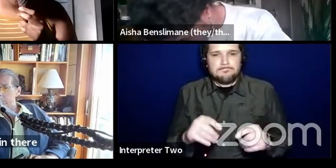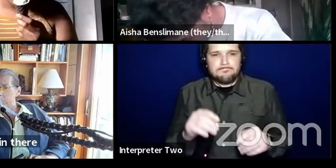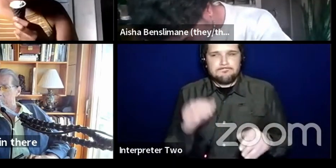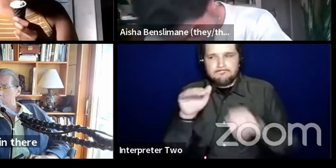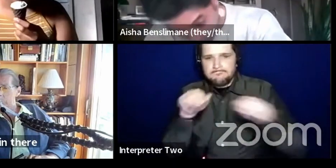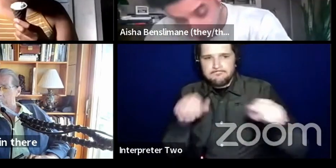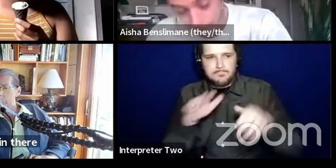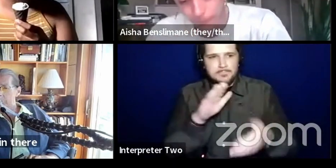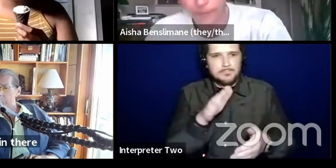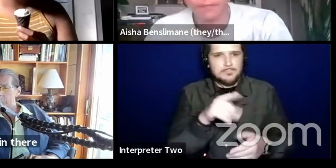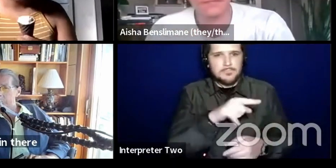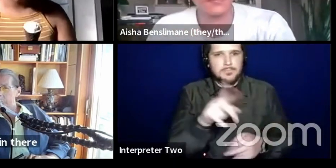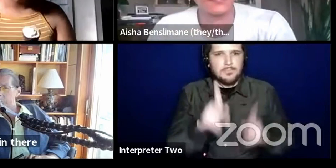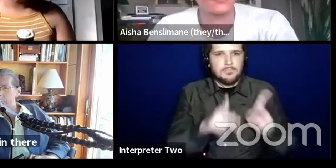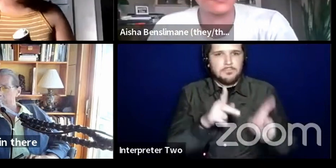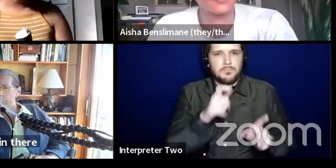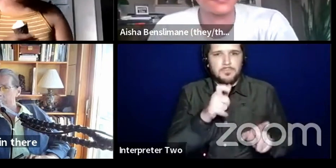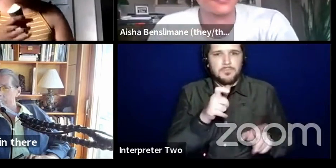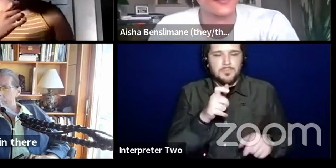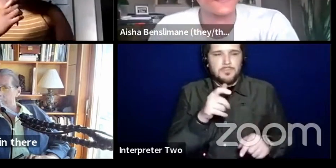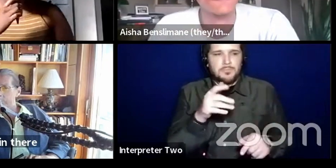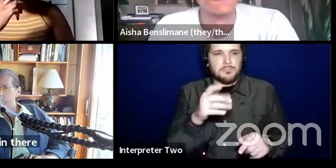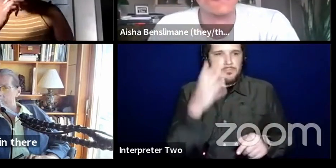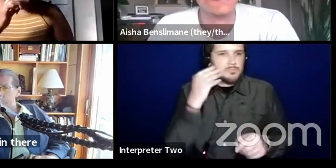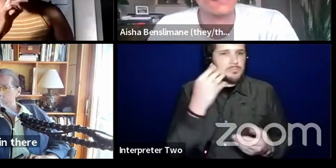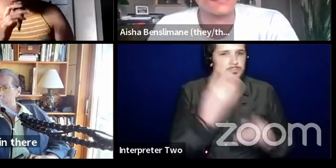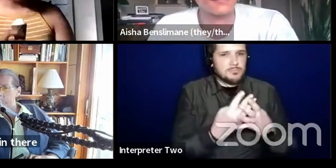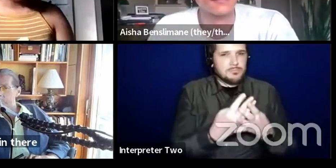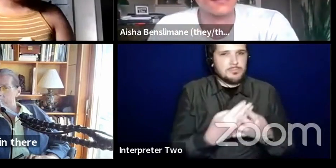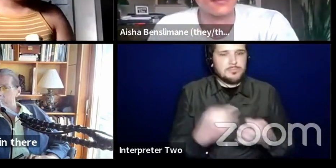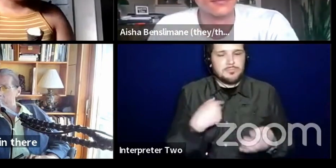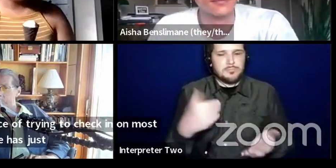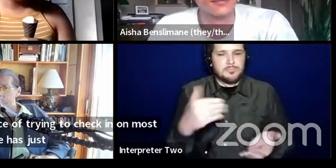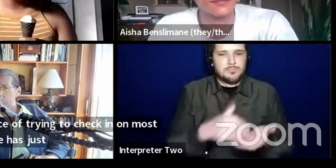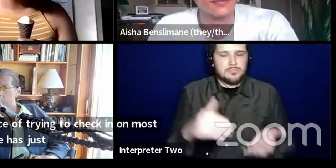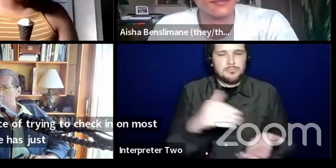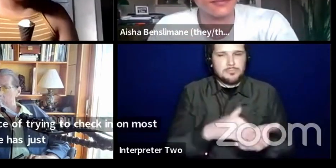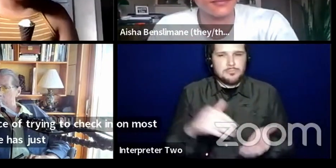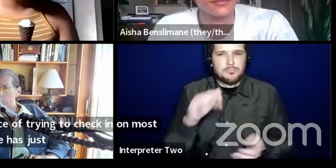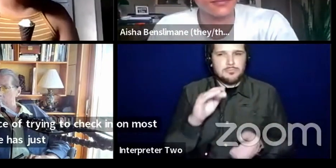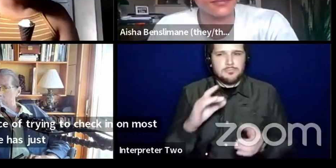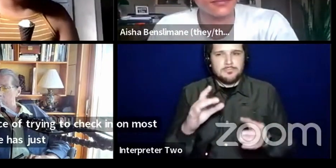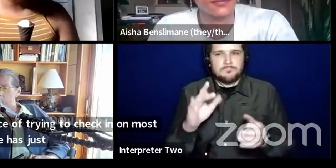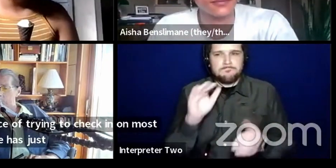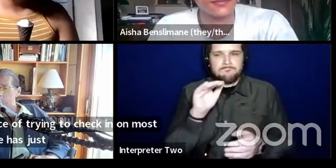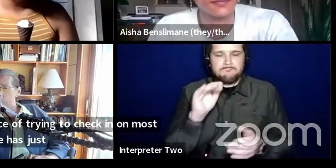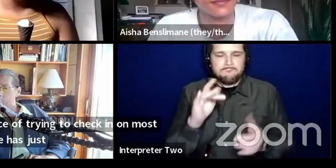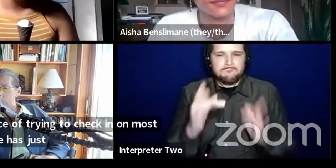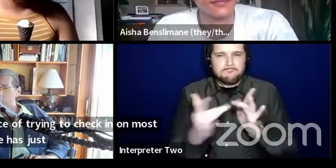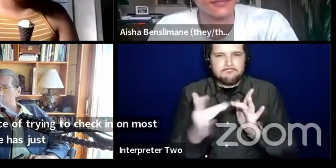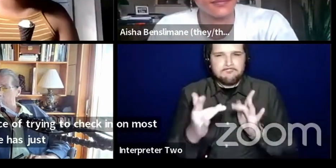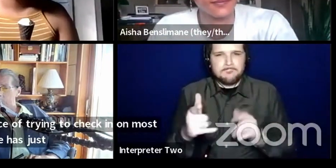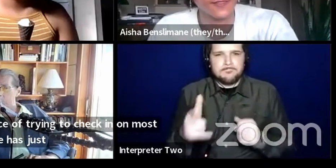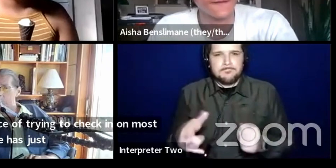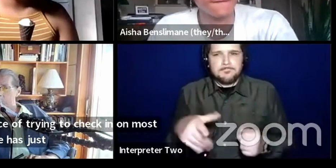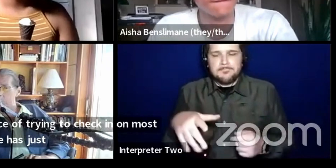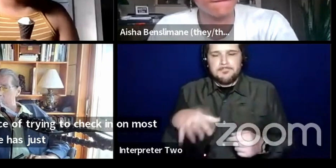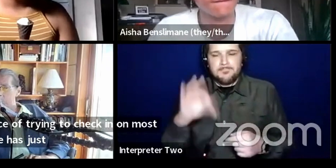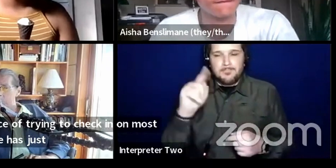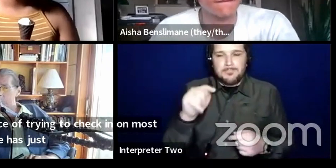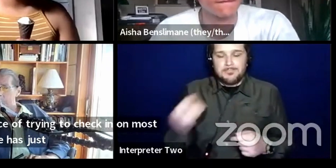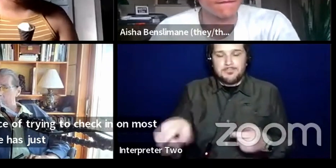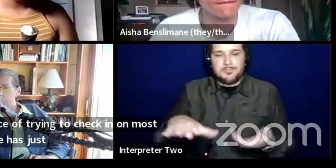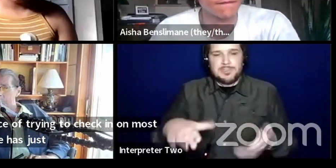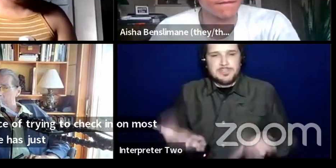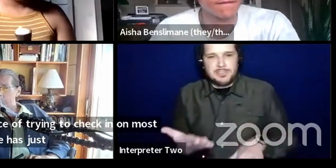like over and over and over again been finding out that they're dead. And this is like a direct result of